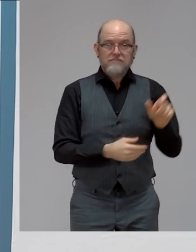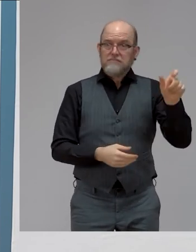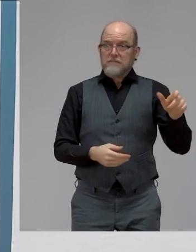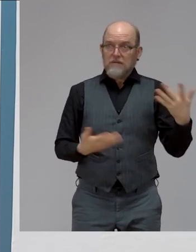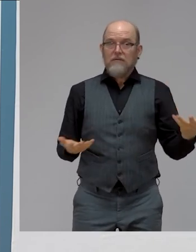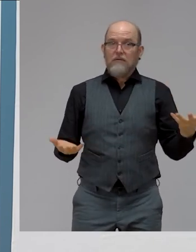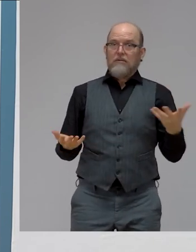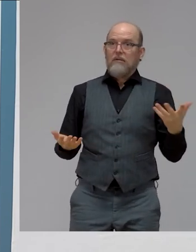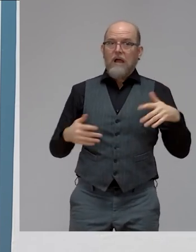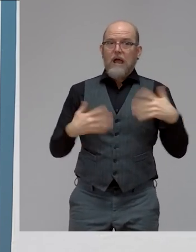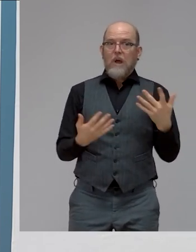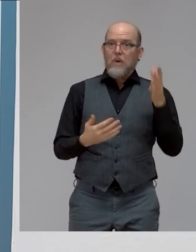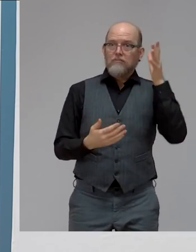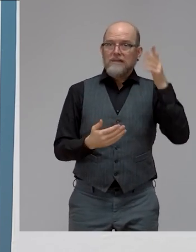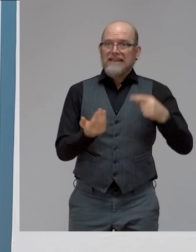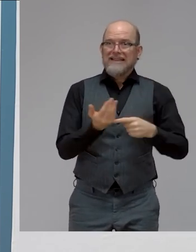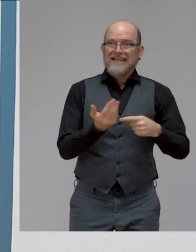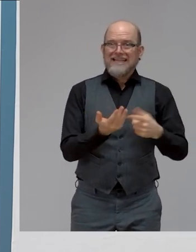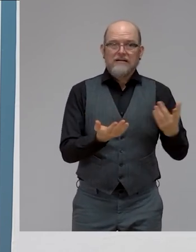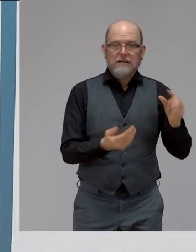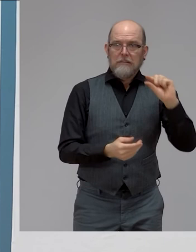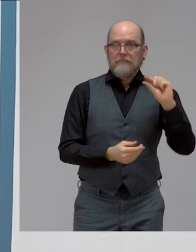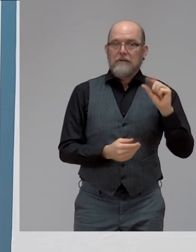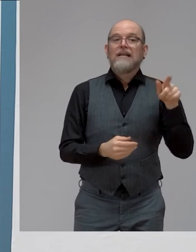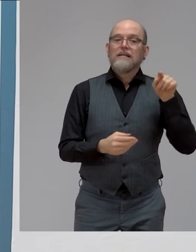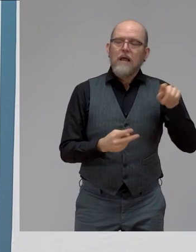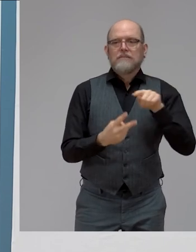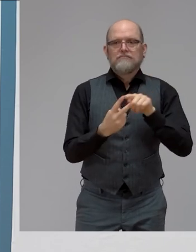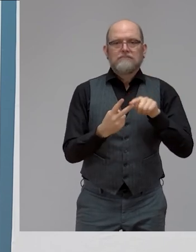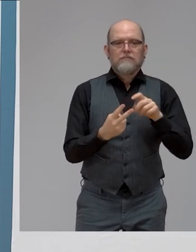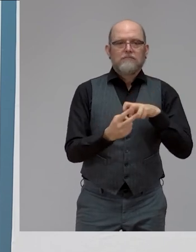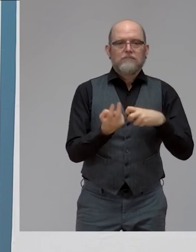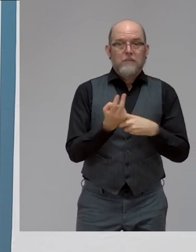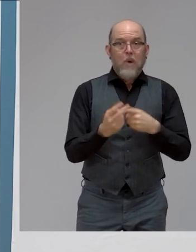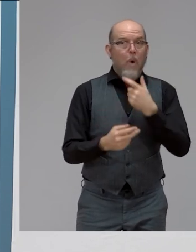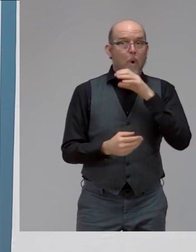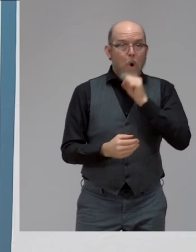two problems connected make it particularly difficult